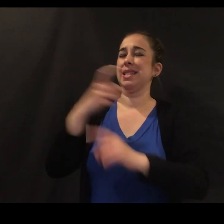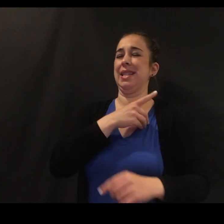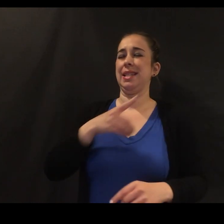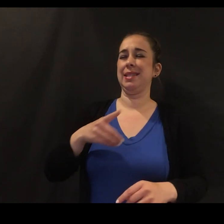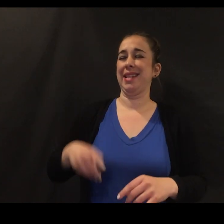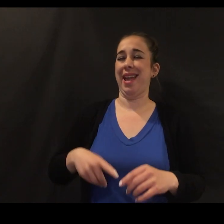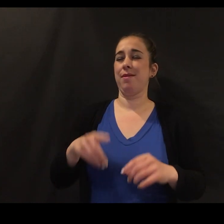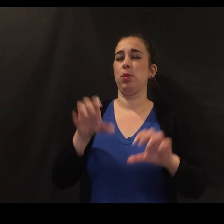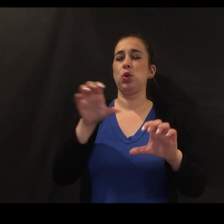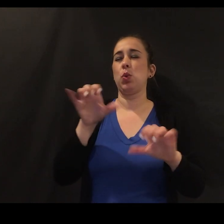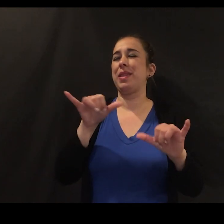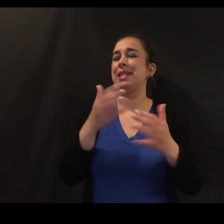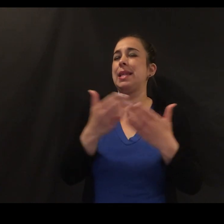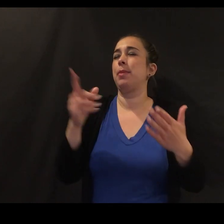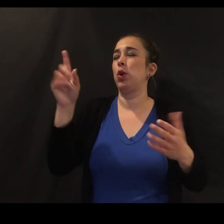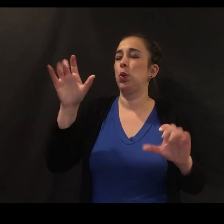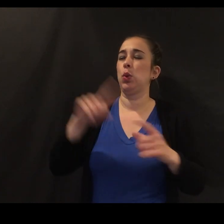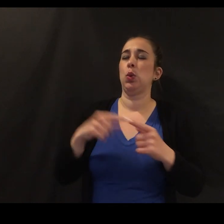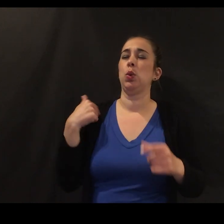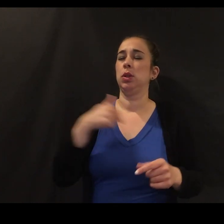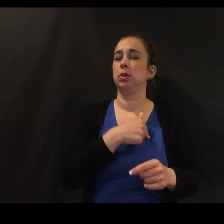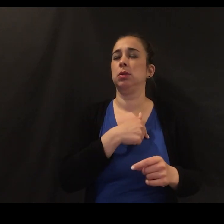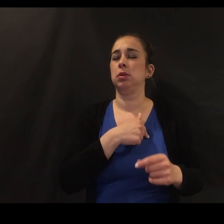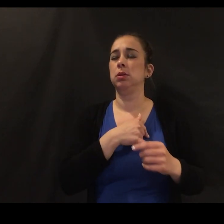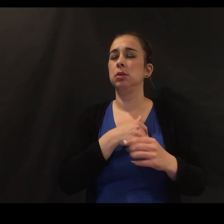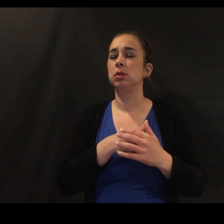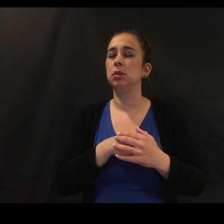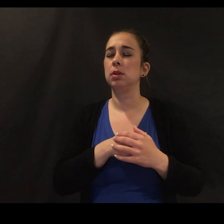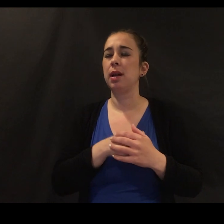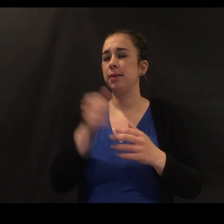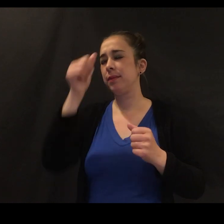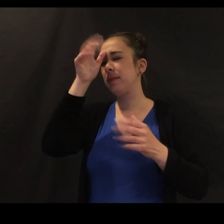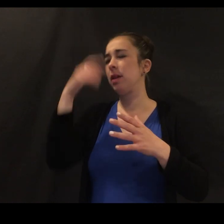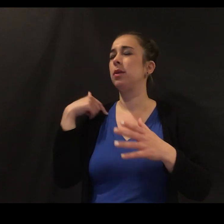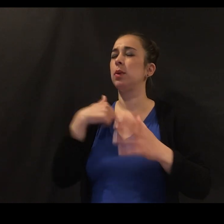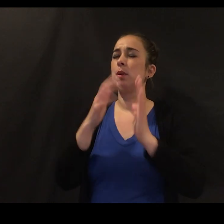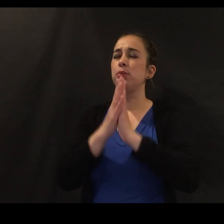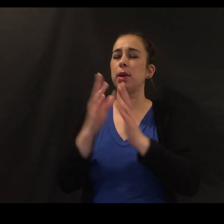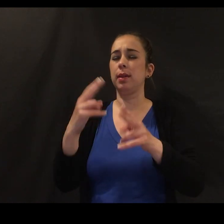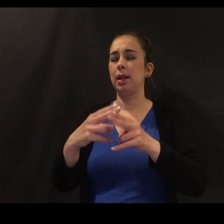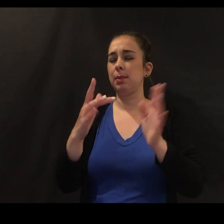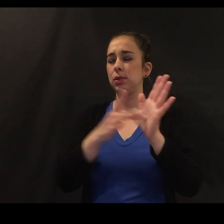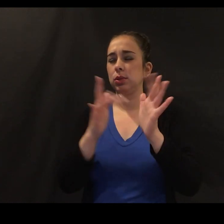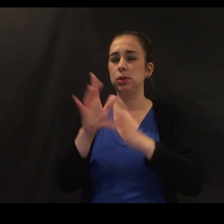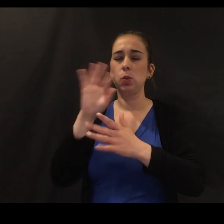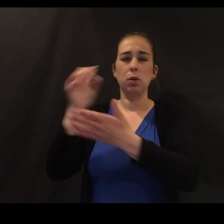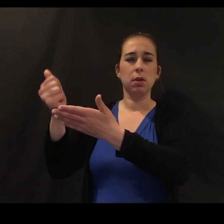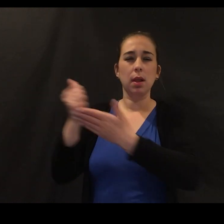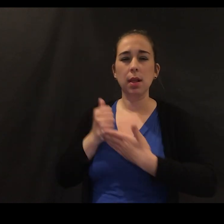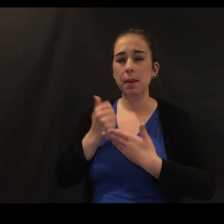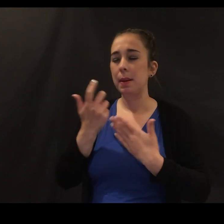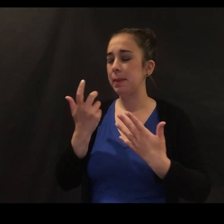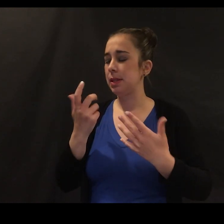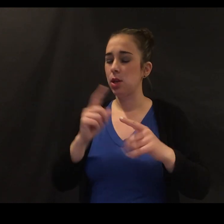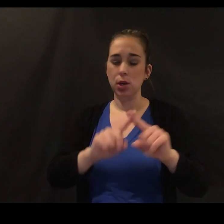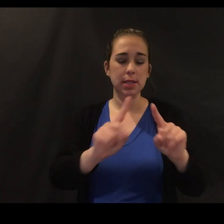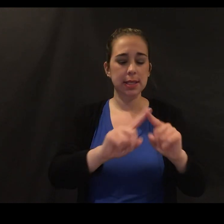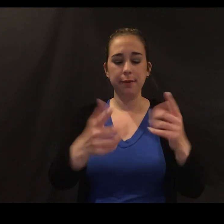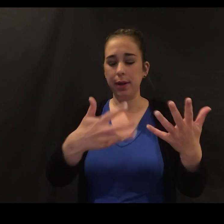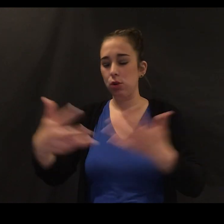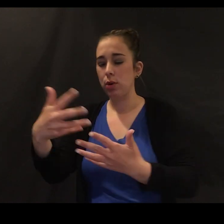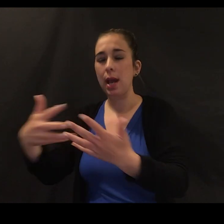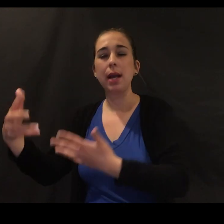demonstrate to us. And Father, we pray in the name of Jesus that you'll help us in all of our interactions to become